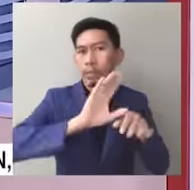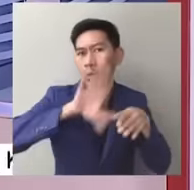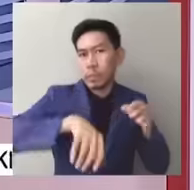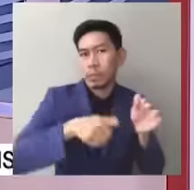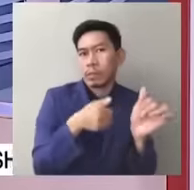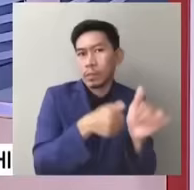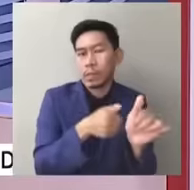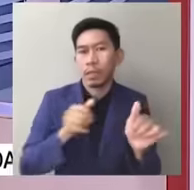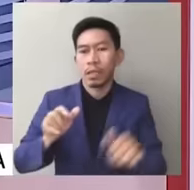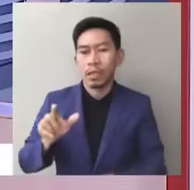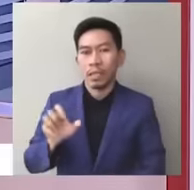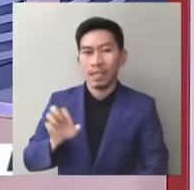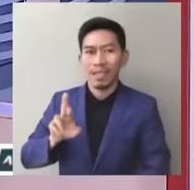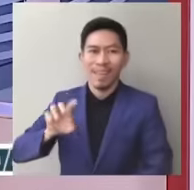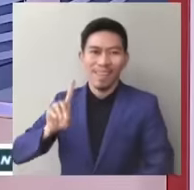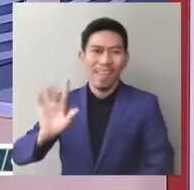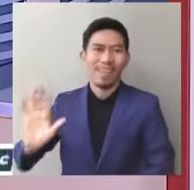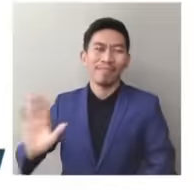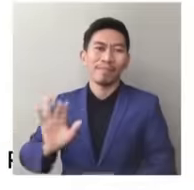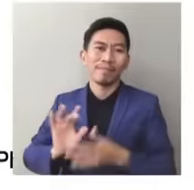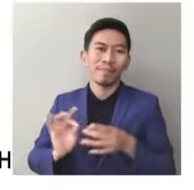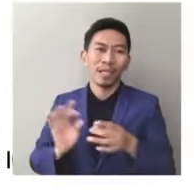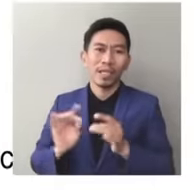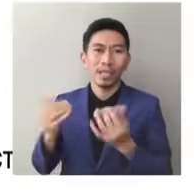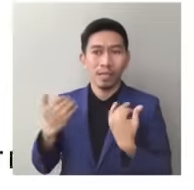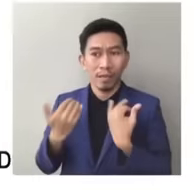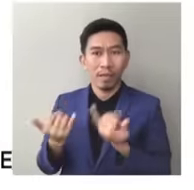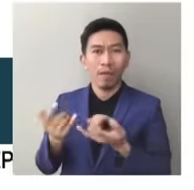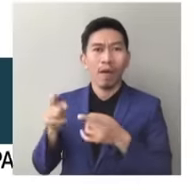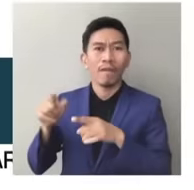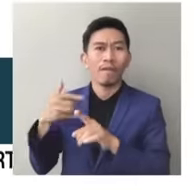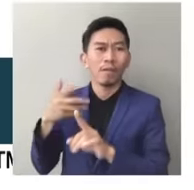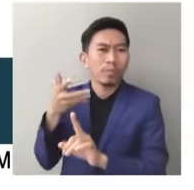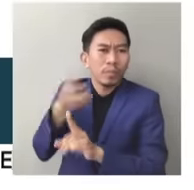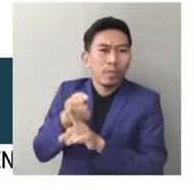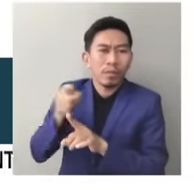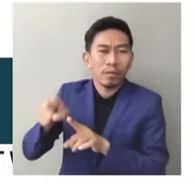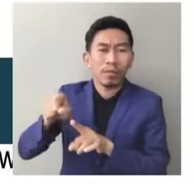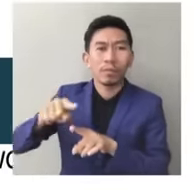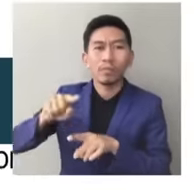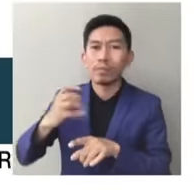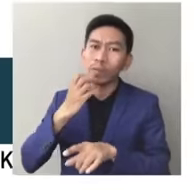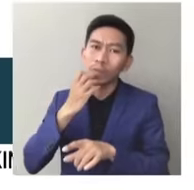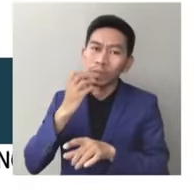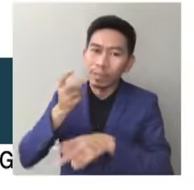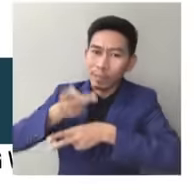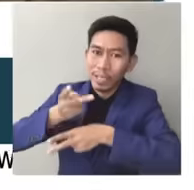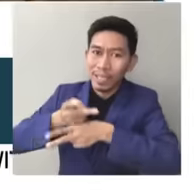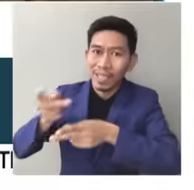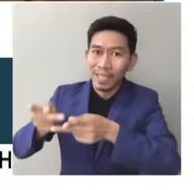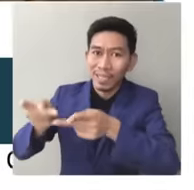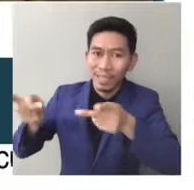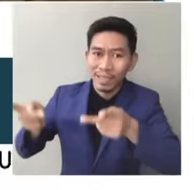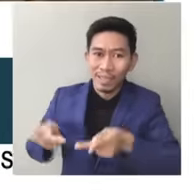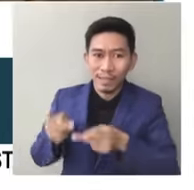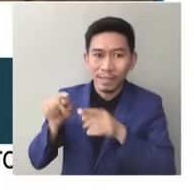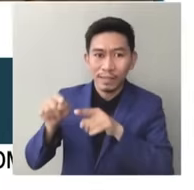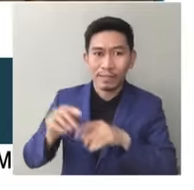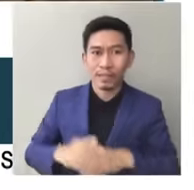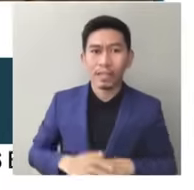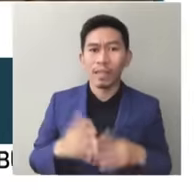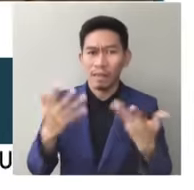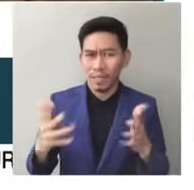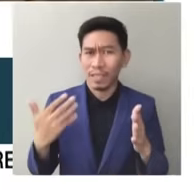on the destruction of protected areas emerge. She says the gap is clearly on the implementation of several measures already in place